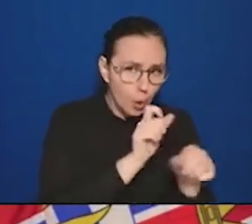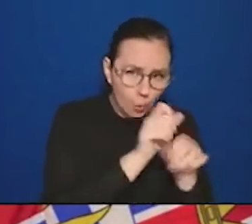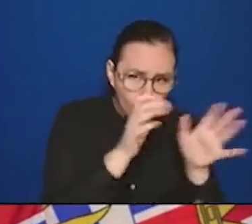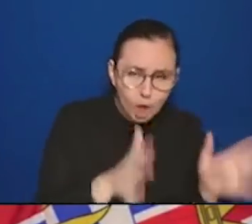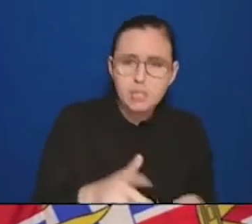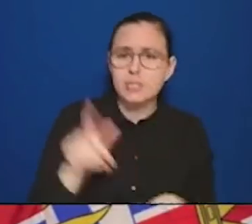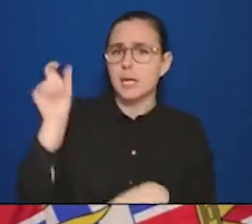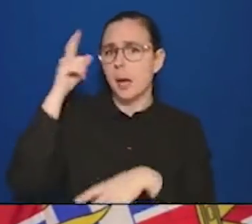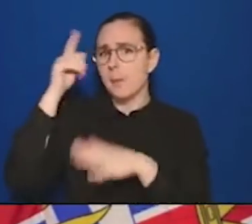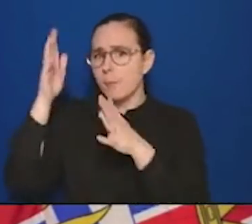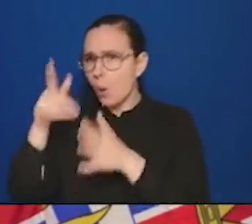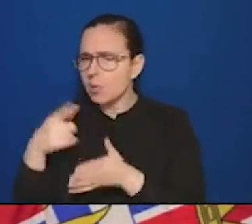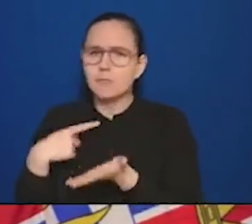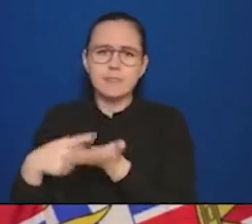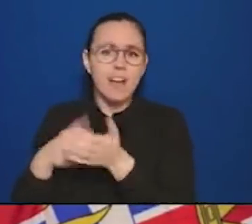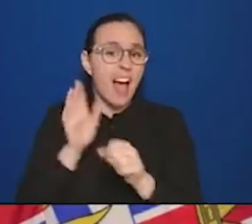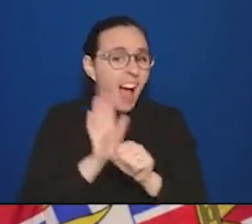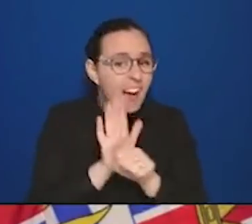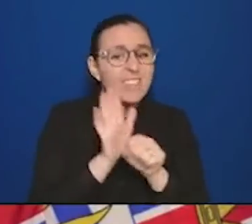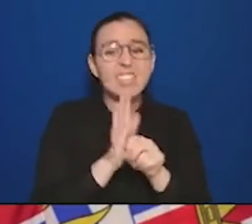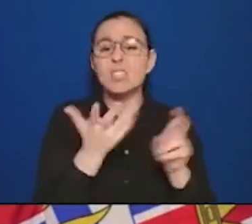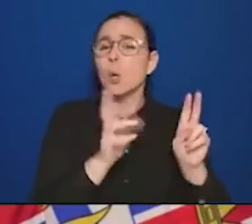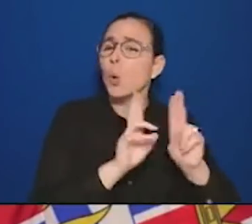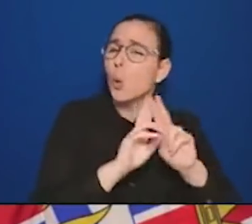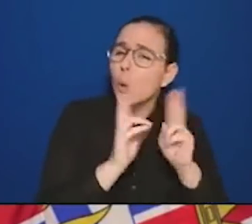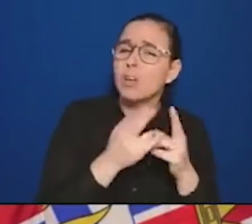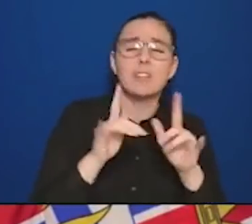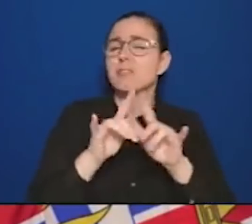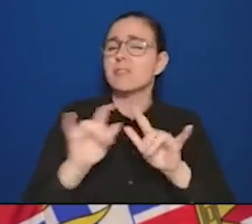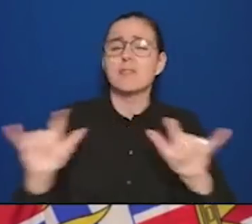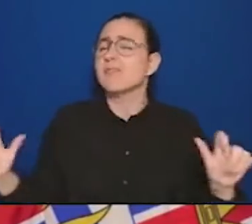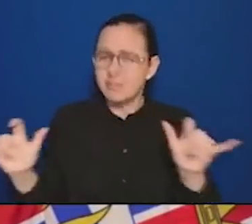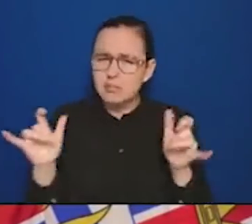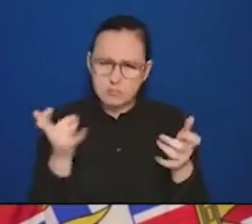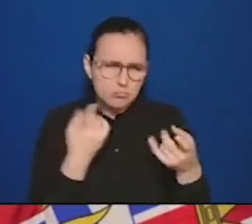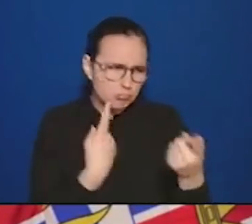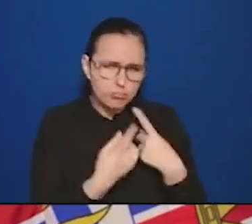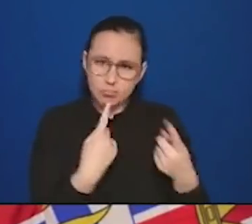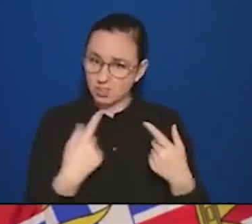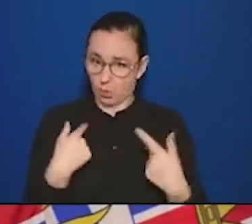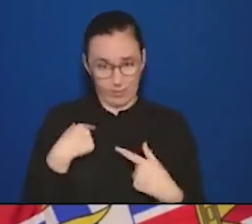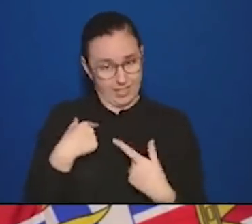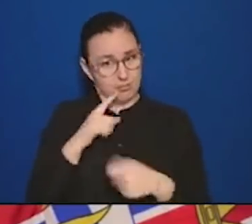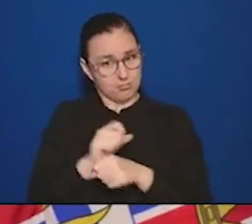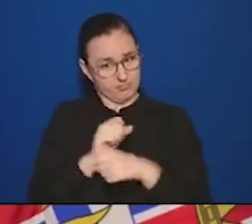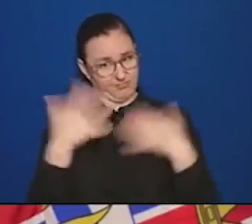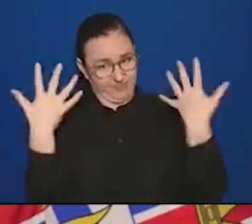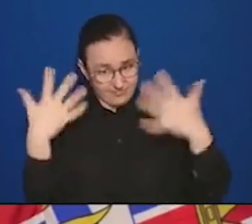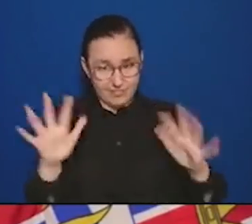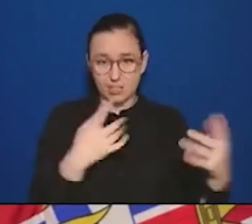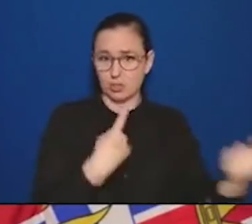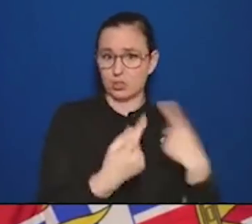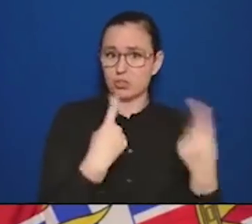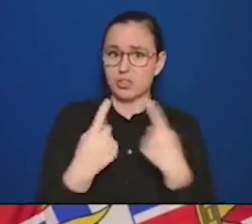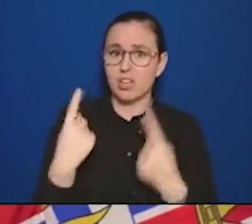who would be impacted by that decision. So we had 60,000